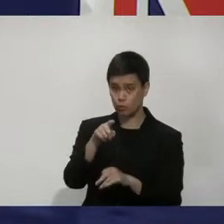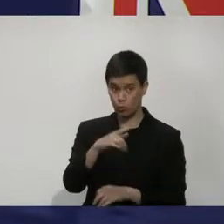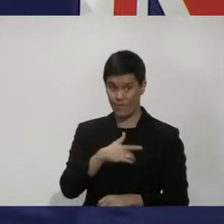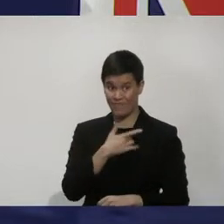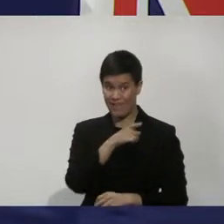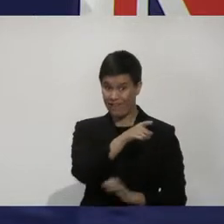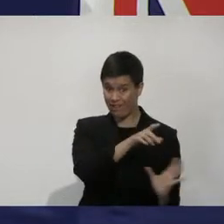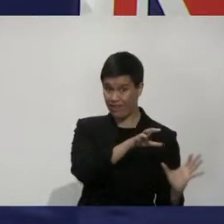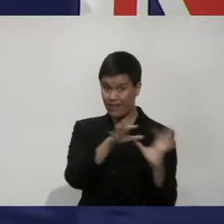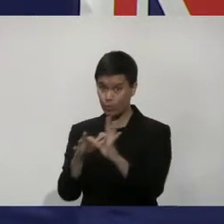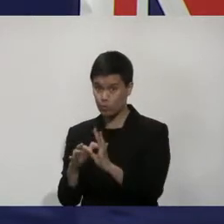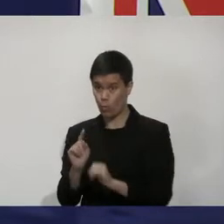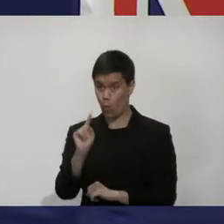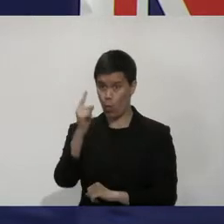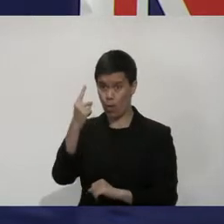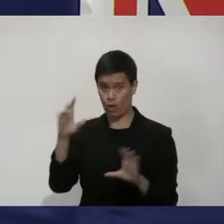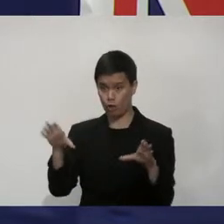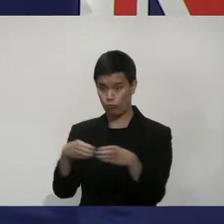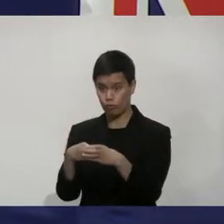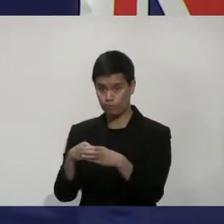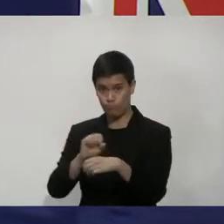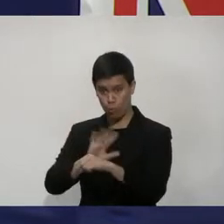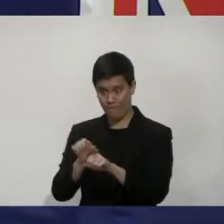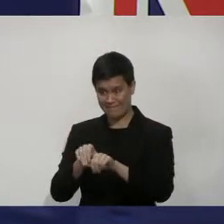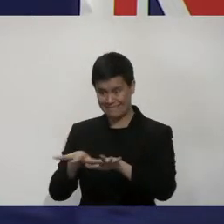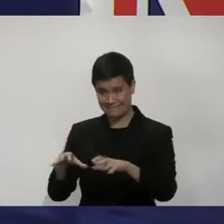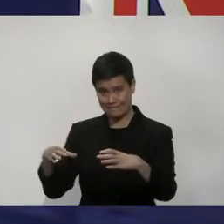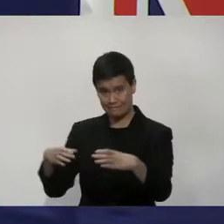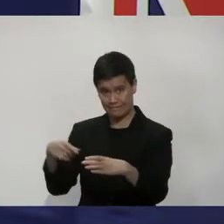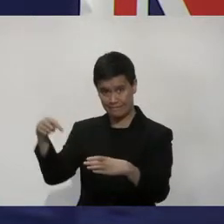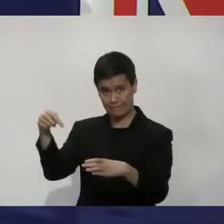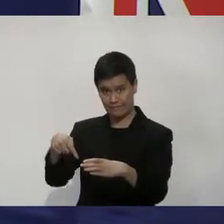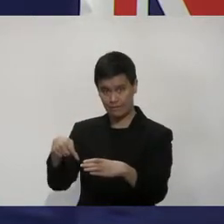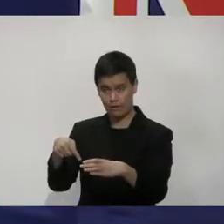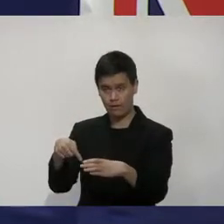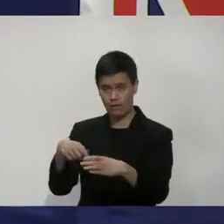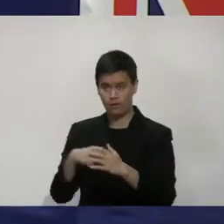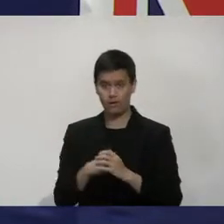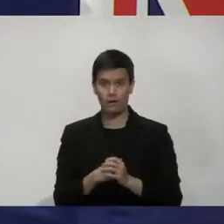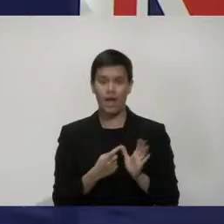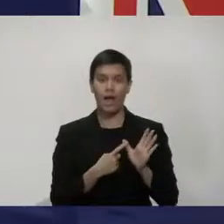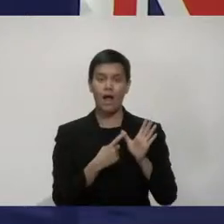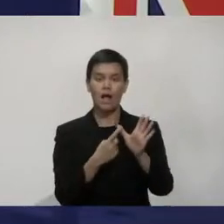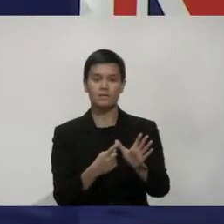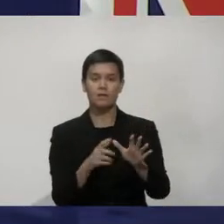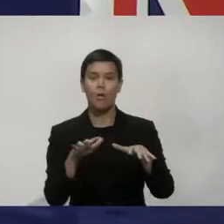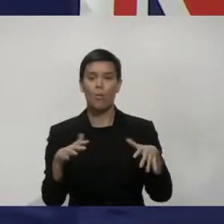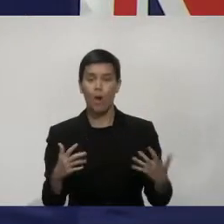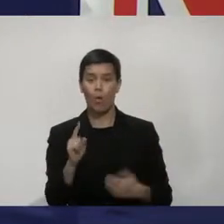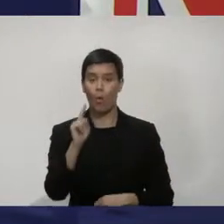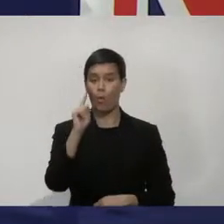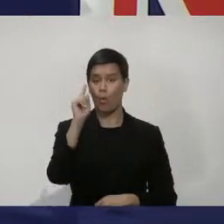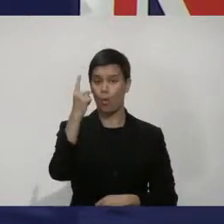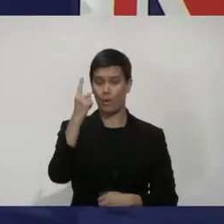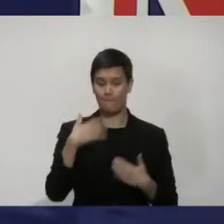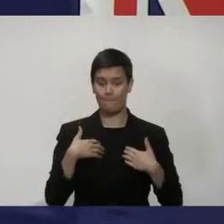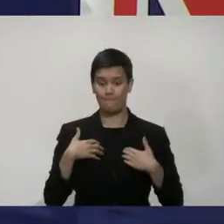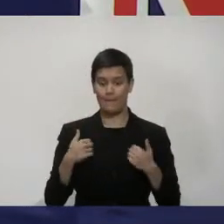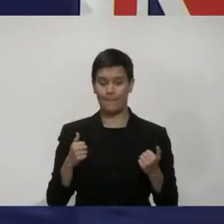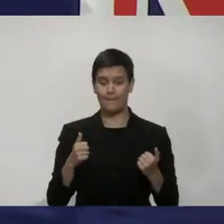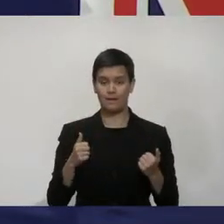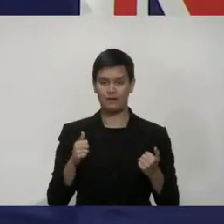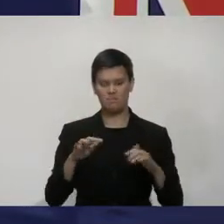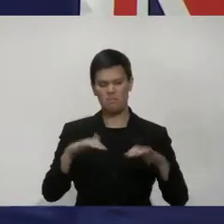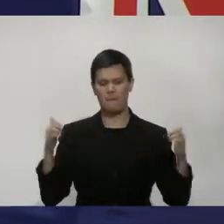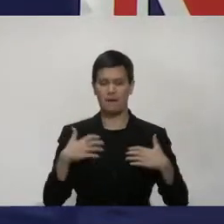to the cluster, or what made you think initially that it was and now not? Well, I'm going by what the Auckland Regional Public Health Service is providing